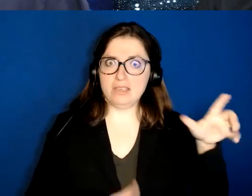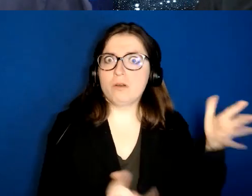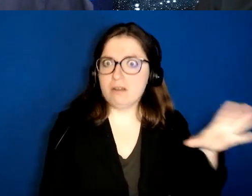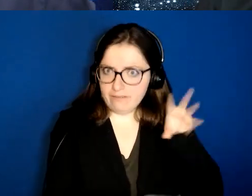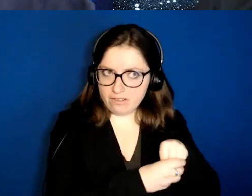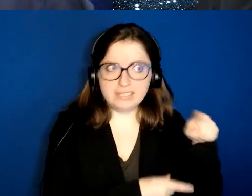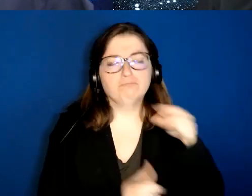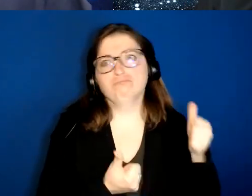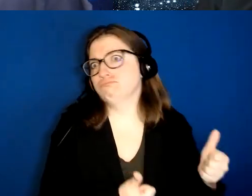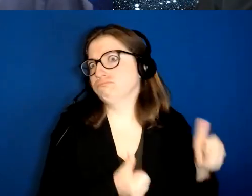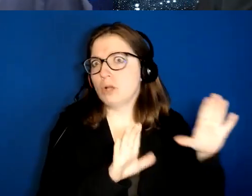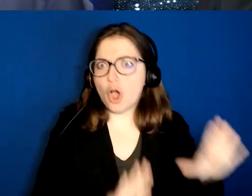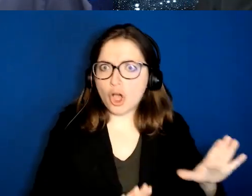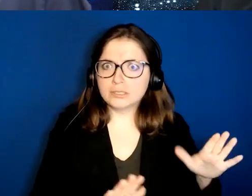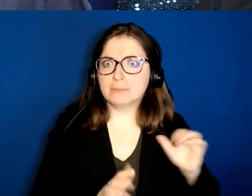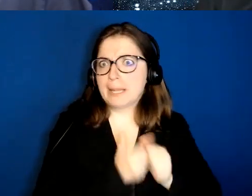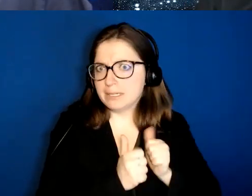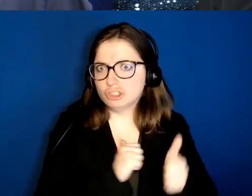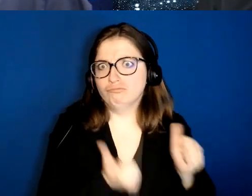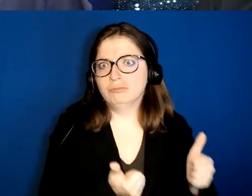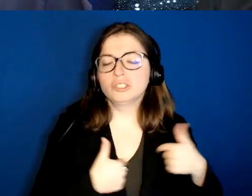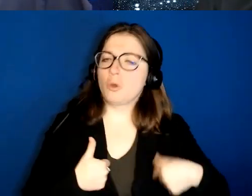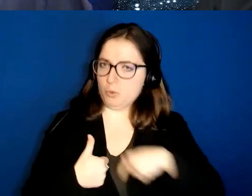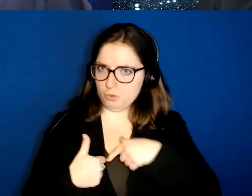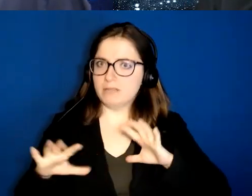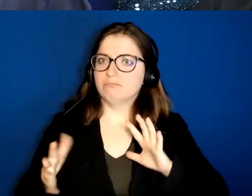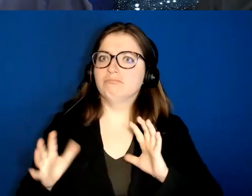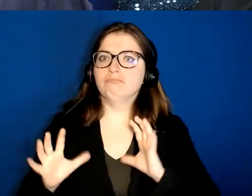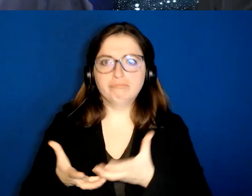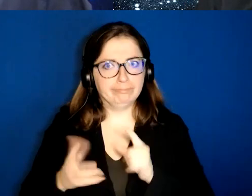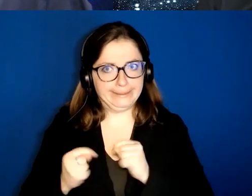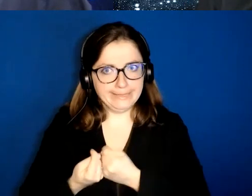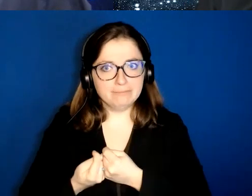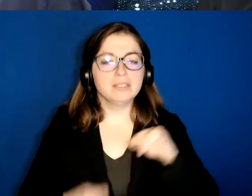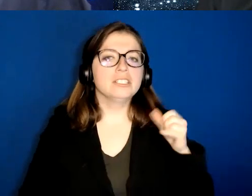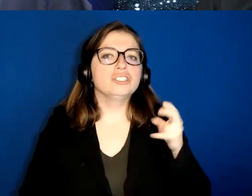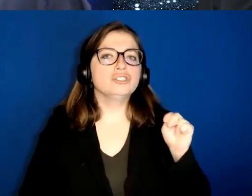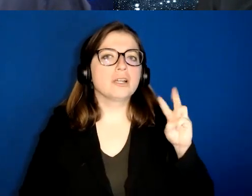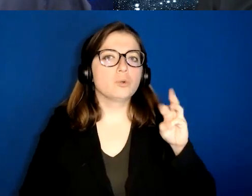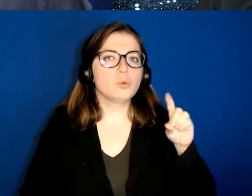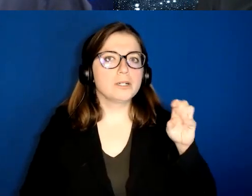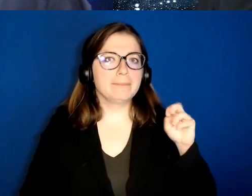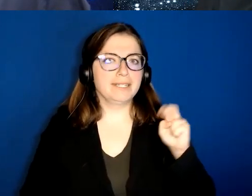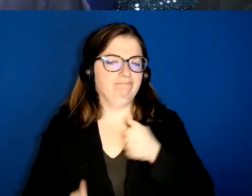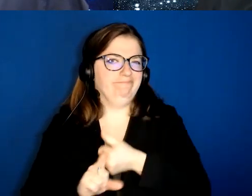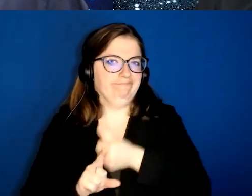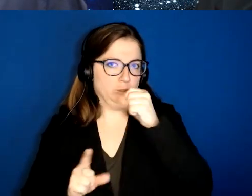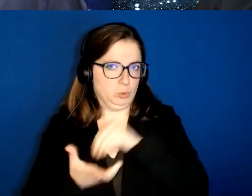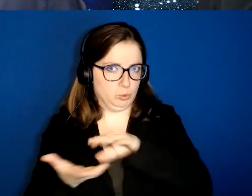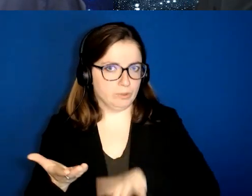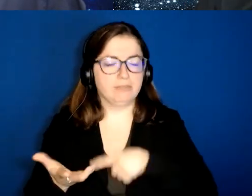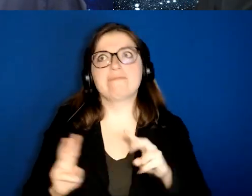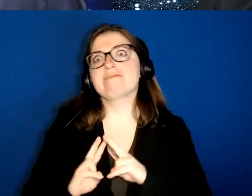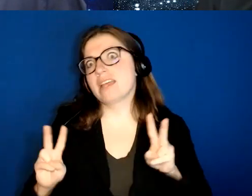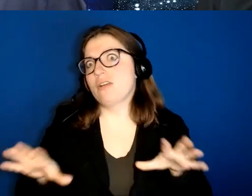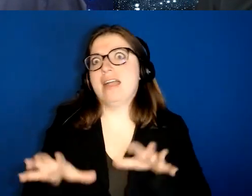thing. So we put a team together. John Woodman, one of the students, was very active with working with that